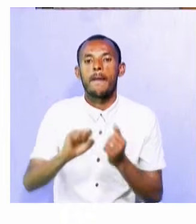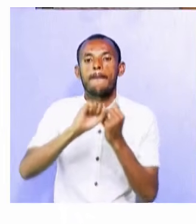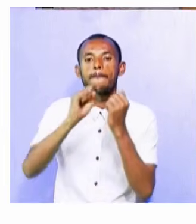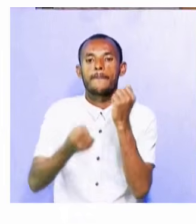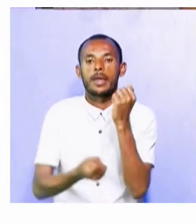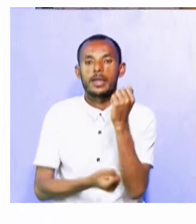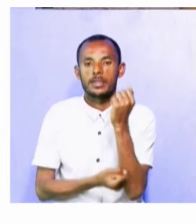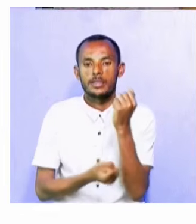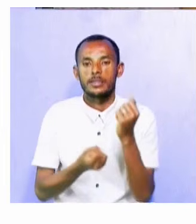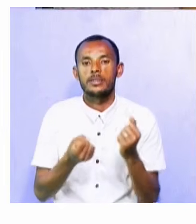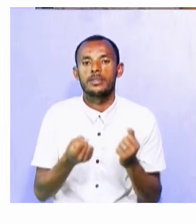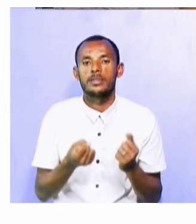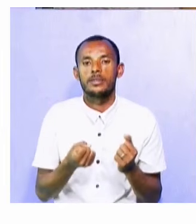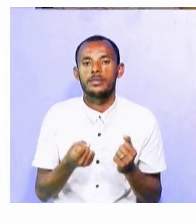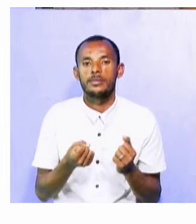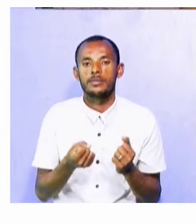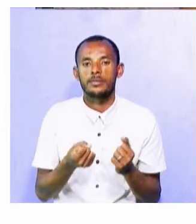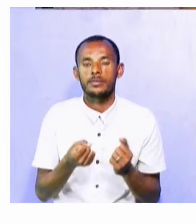the base